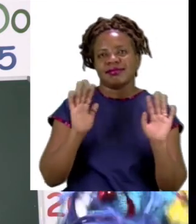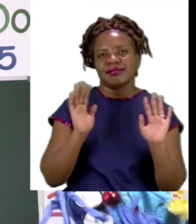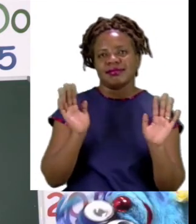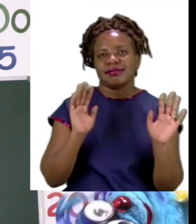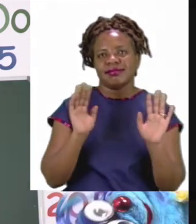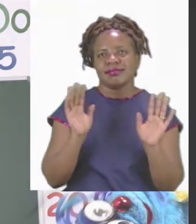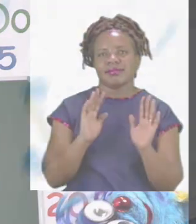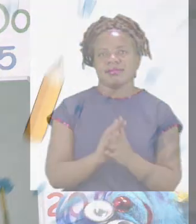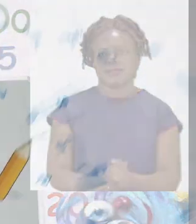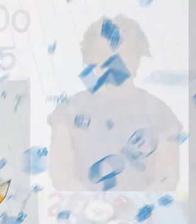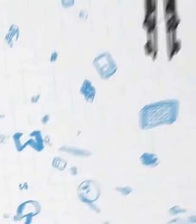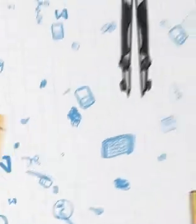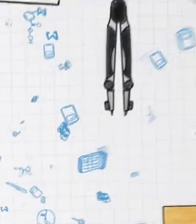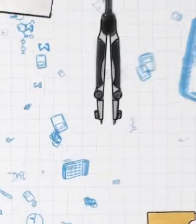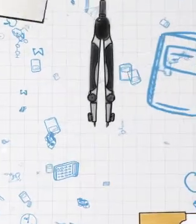goodbye.